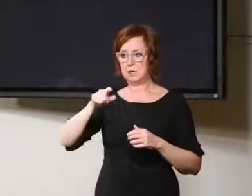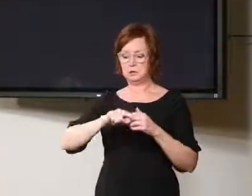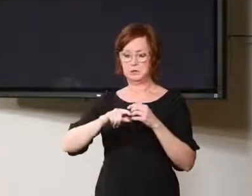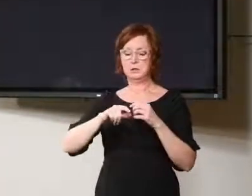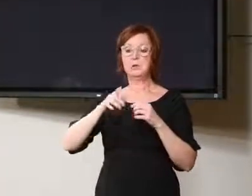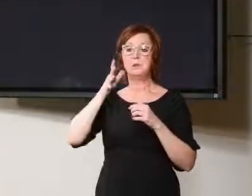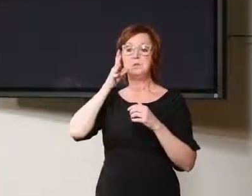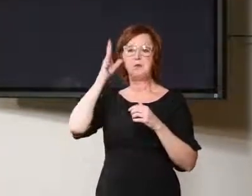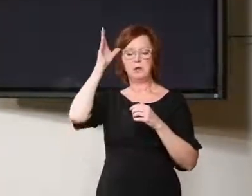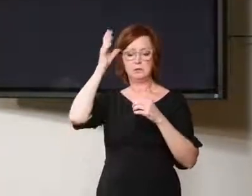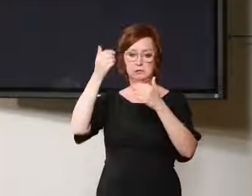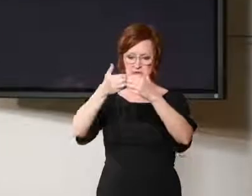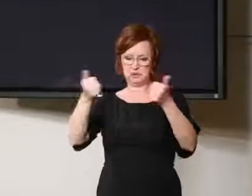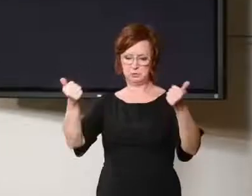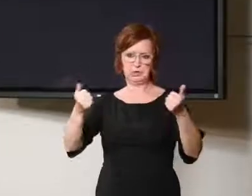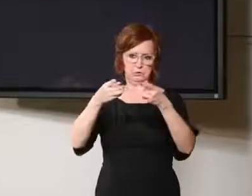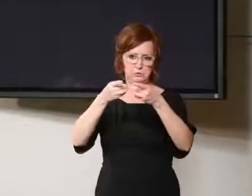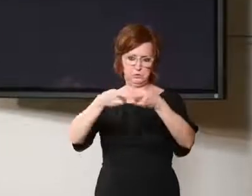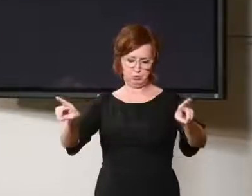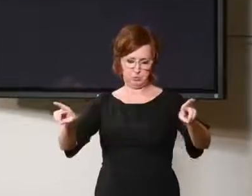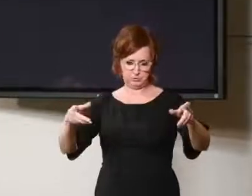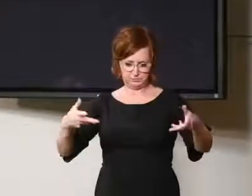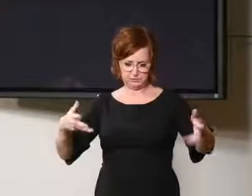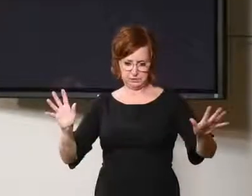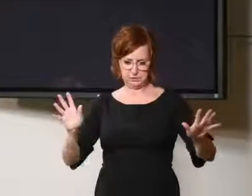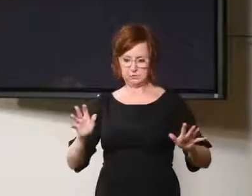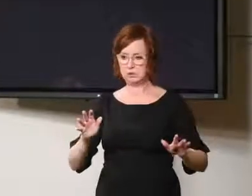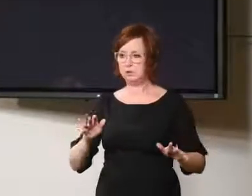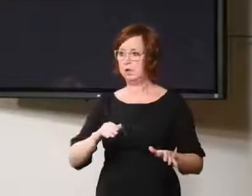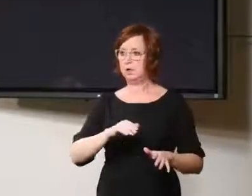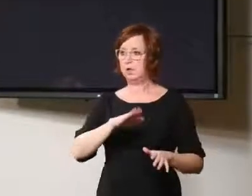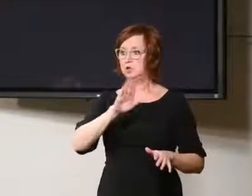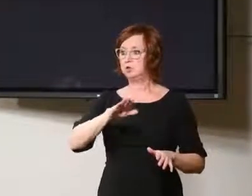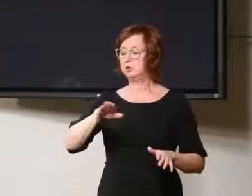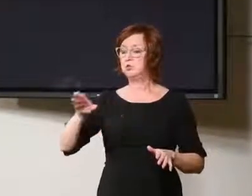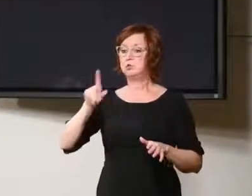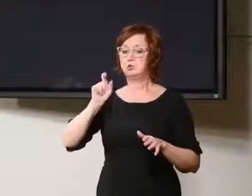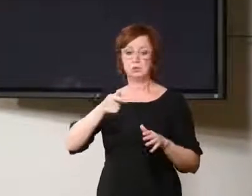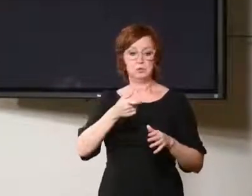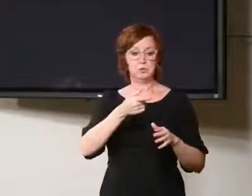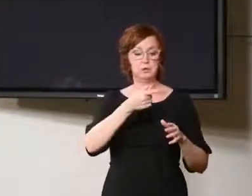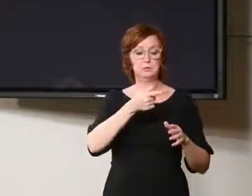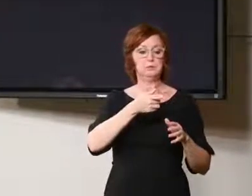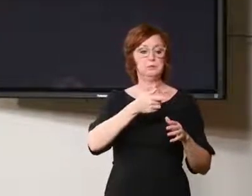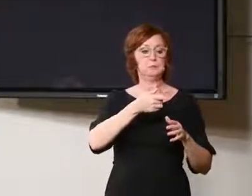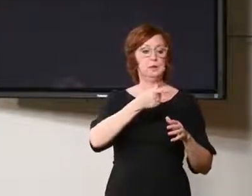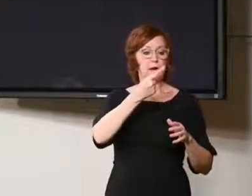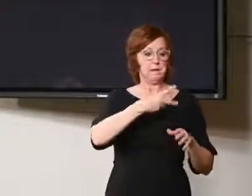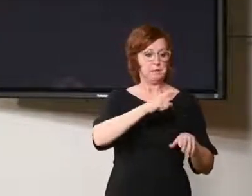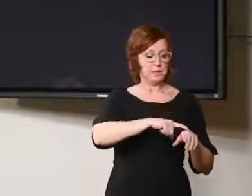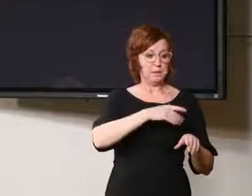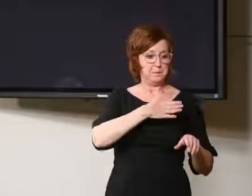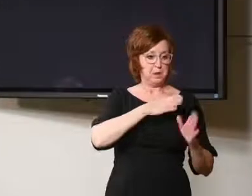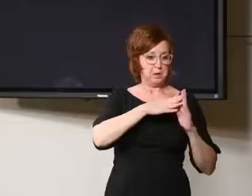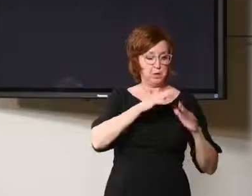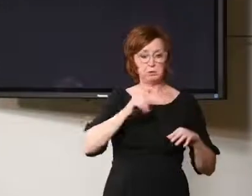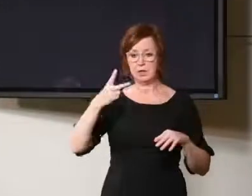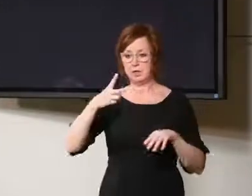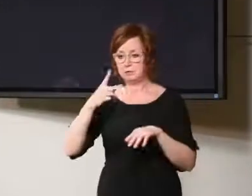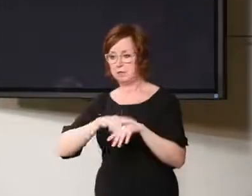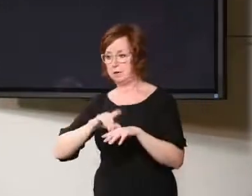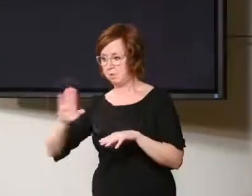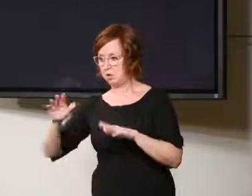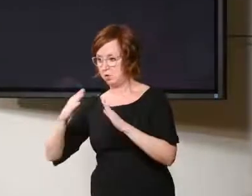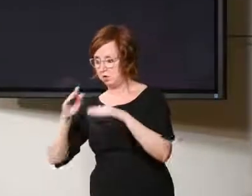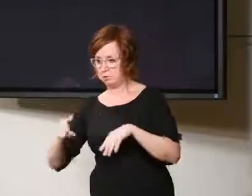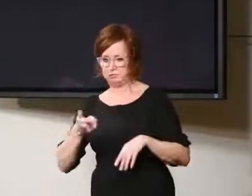recommend parents should do if they're sharing custody of a child or children? Should the child stay in one place and isolate and the parents come in and out of that